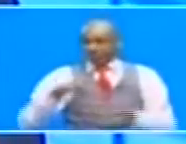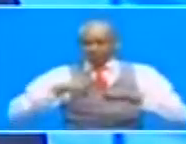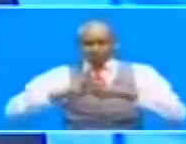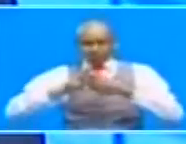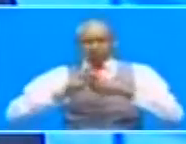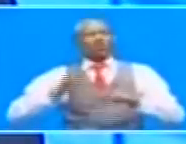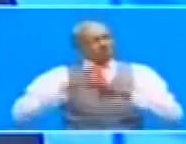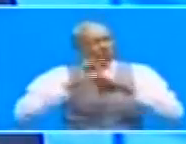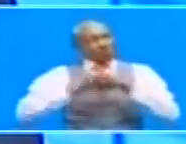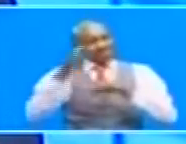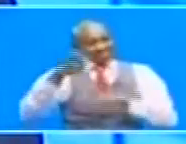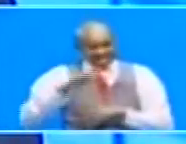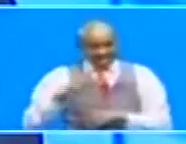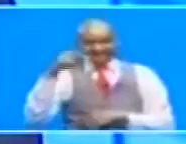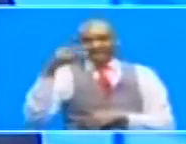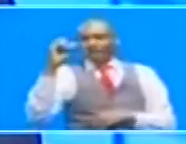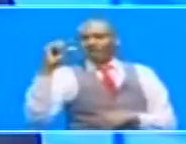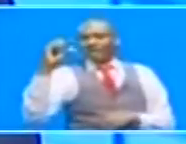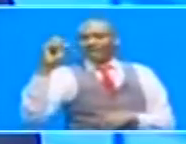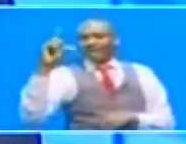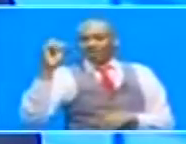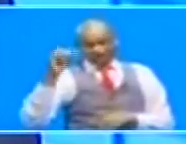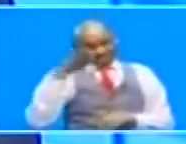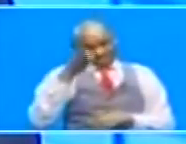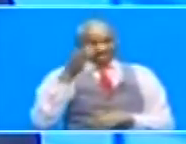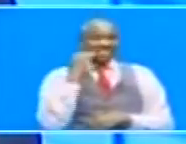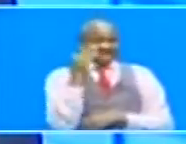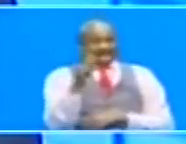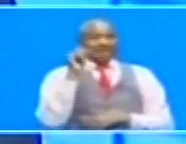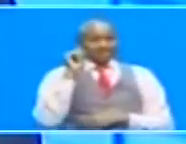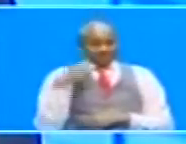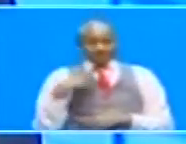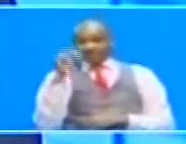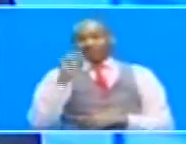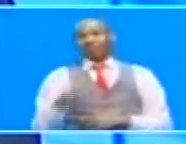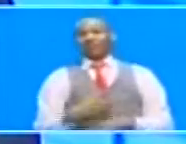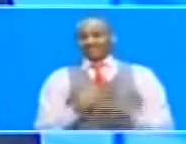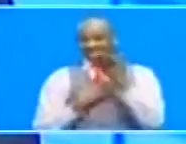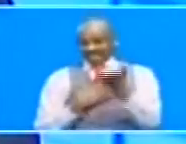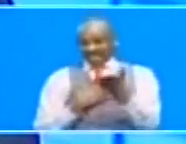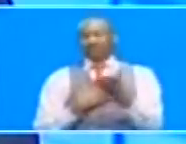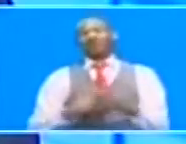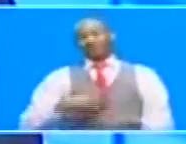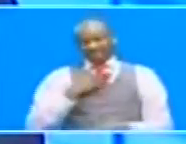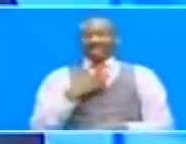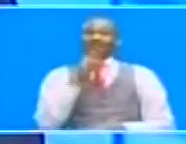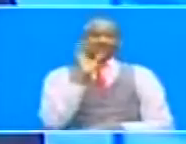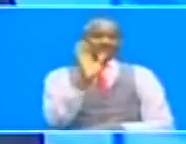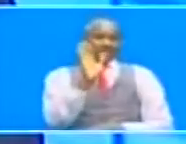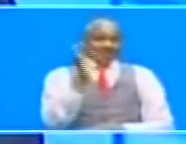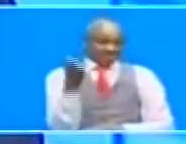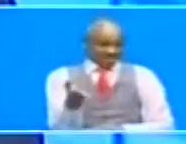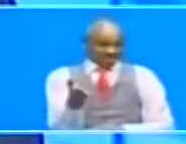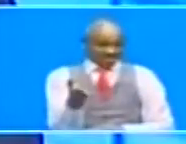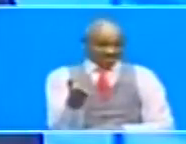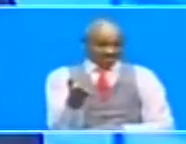lifetime. Indeed, Kogelo clings to every hope that Obama will visit, despite what was said yesterday, visit his father's home, and